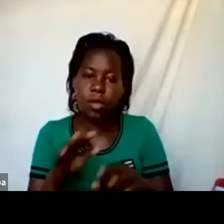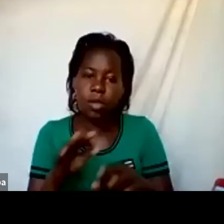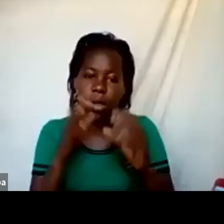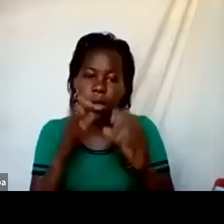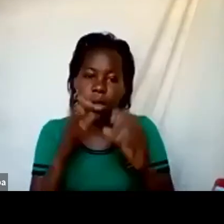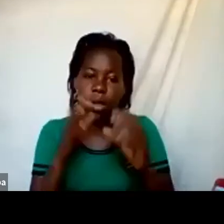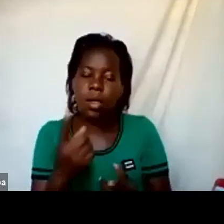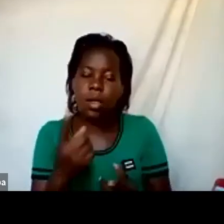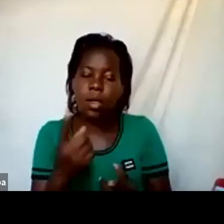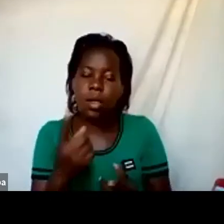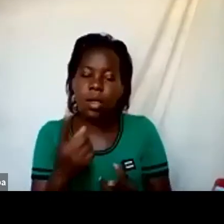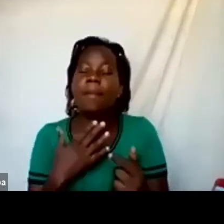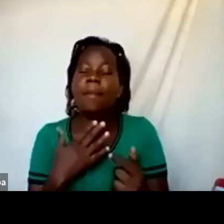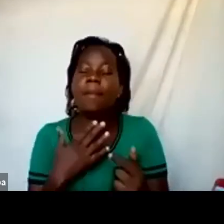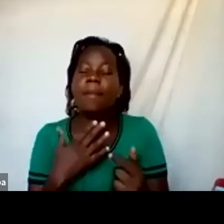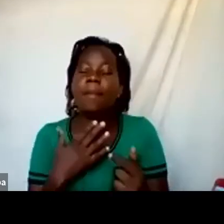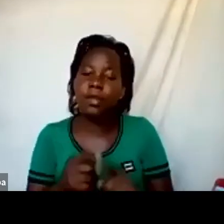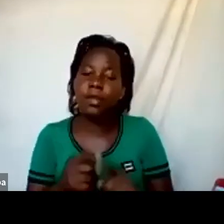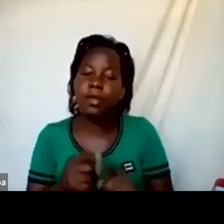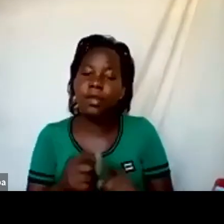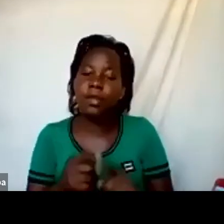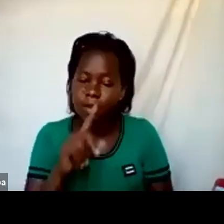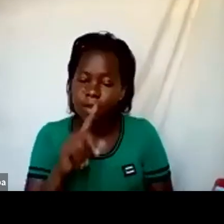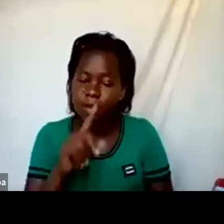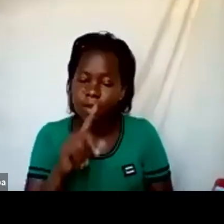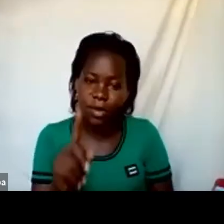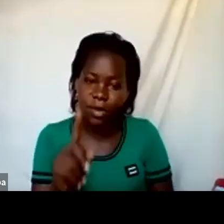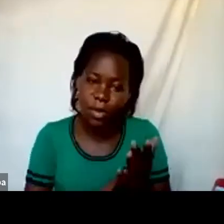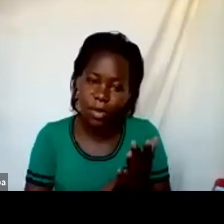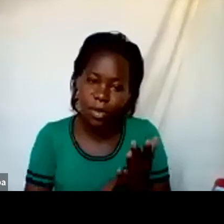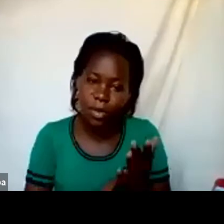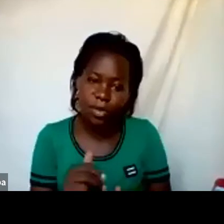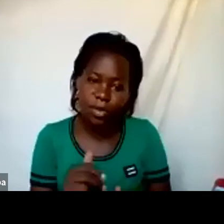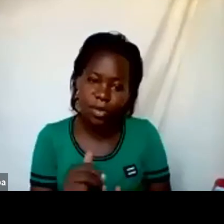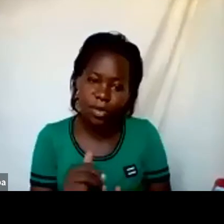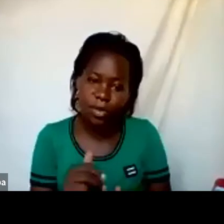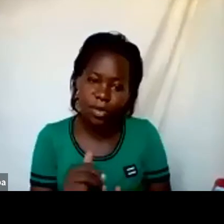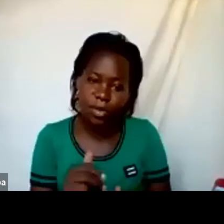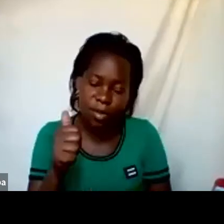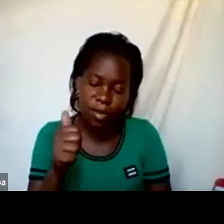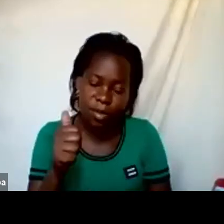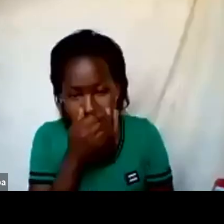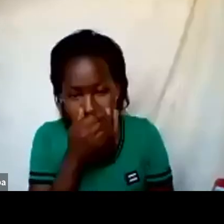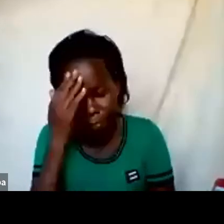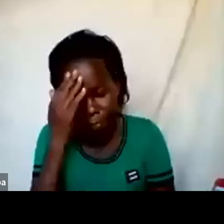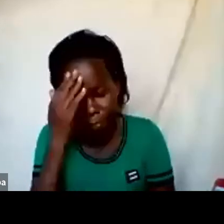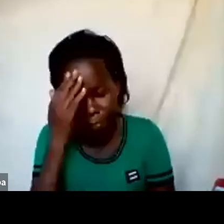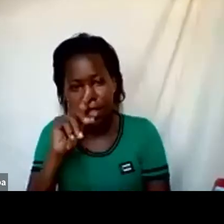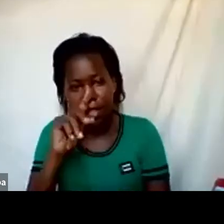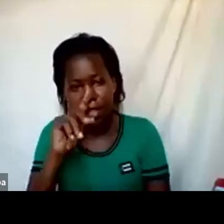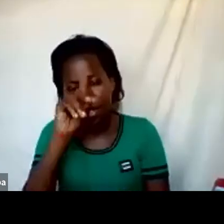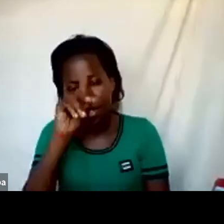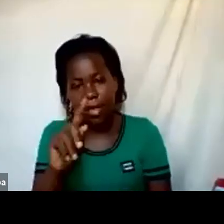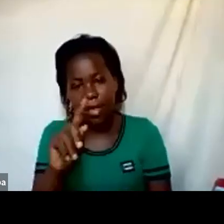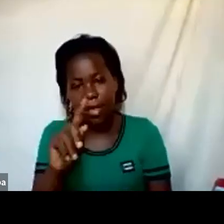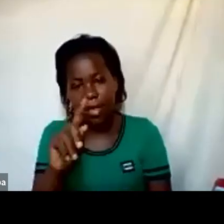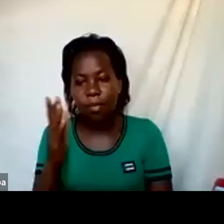the questions just by using, put the thumbs up on the tick, and then the question will pop up, and then I can respond to the most important